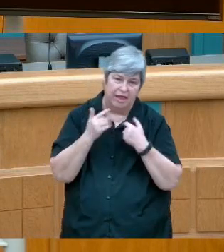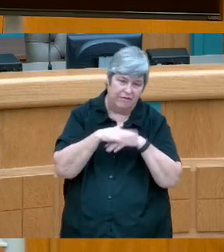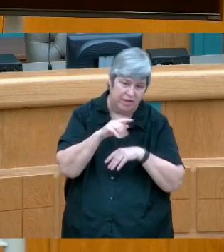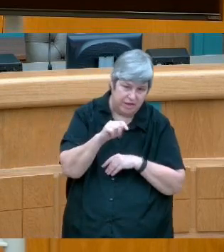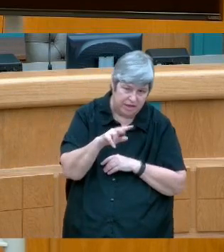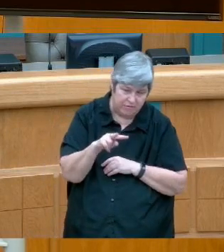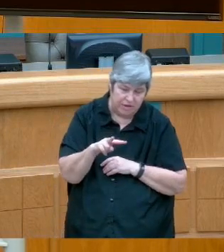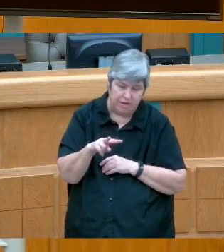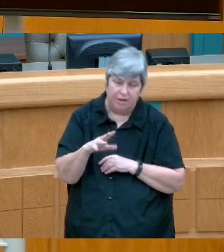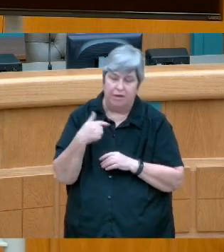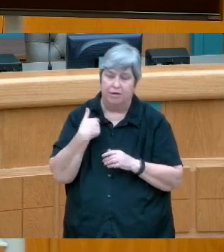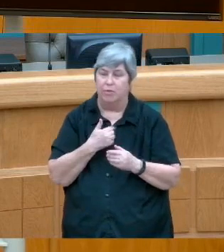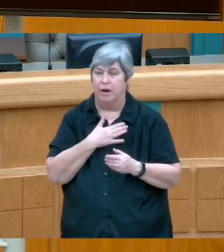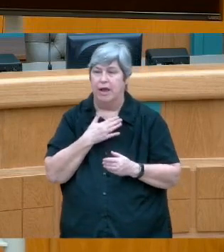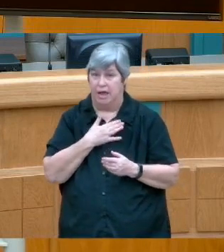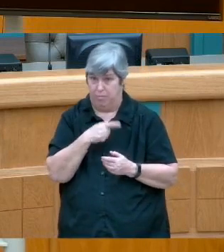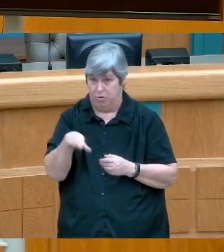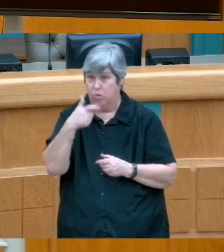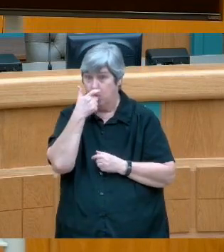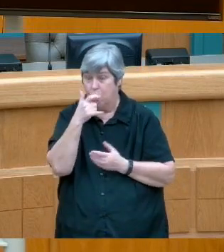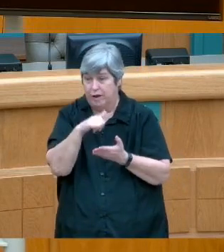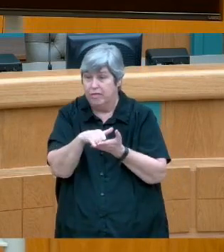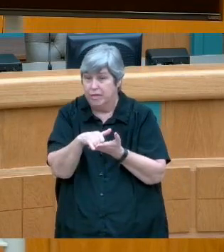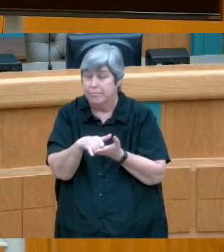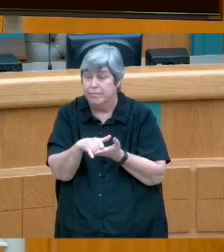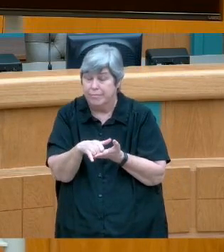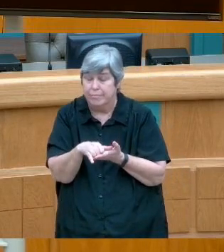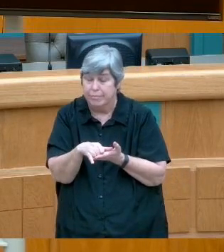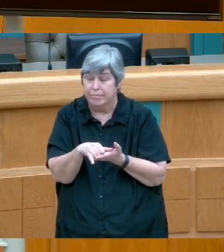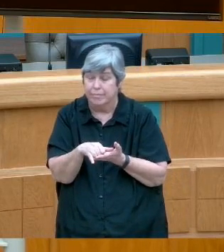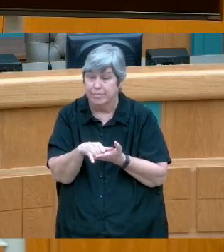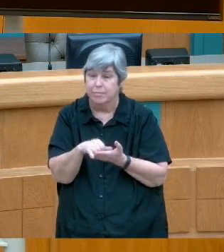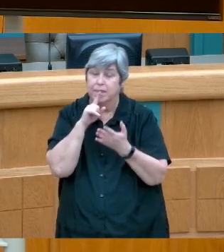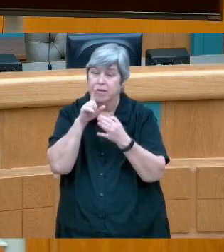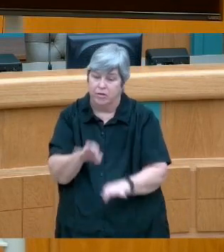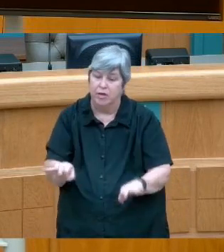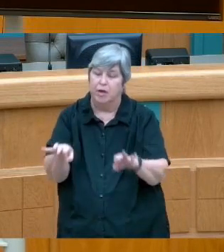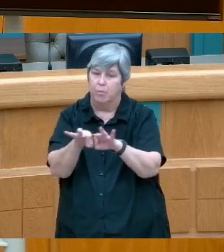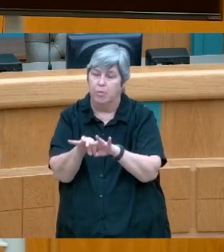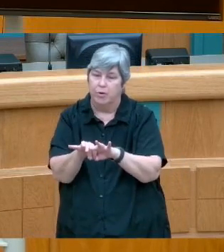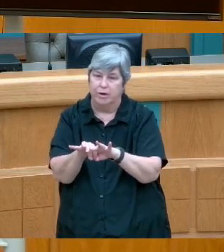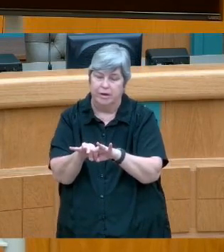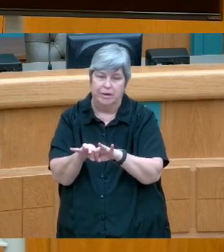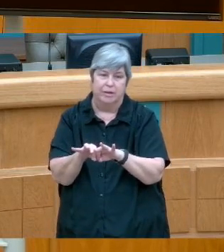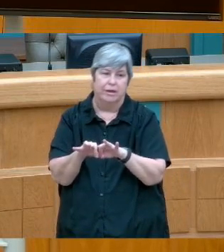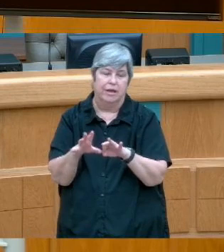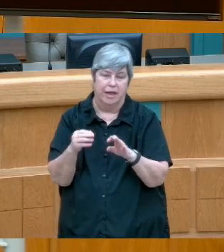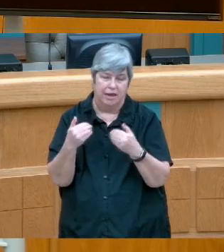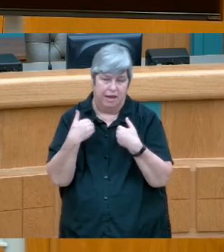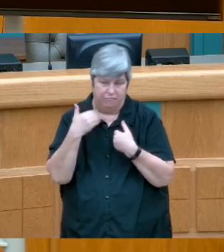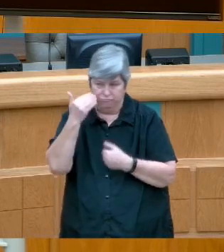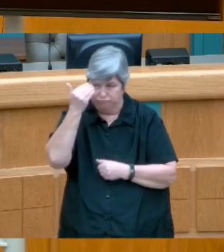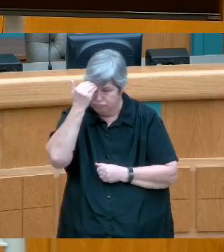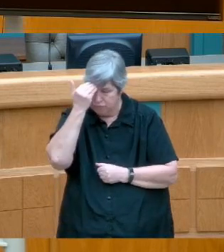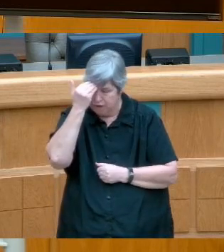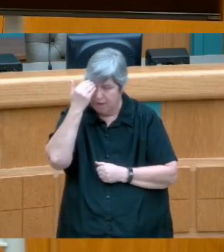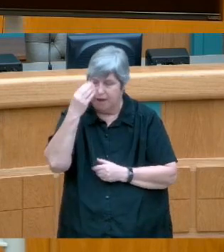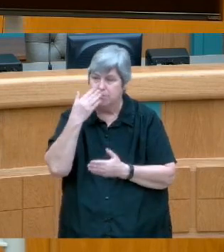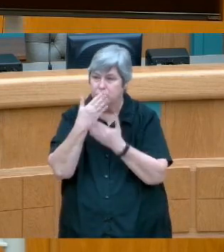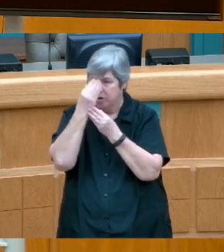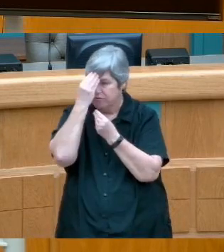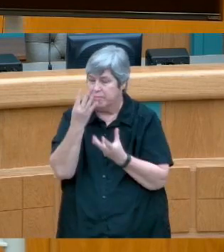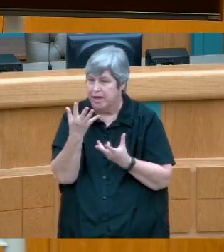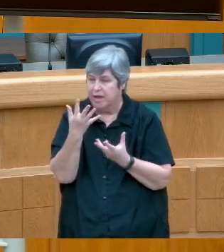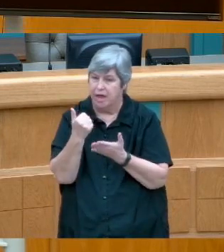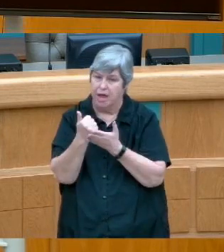TV, and we're glad that you do. This is important for the community, and having knowledge and good